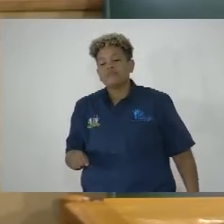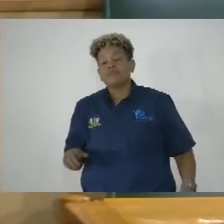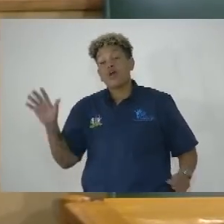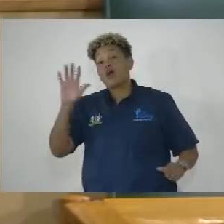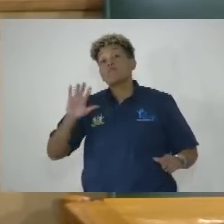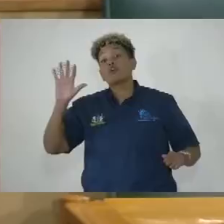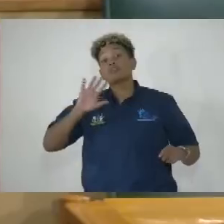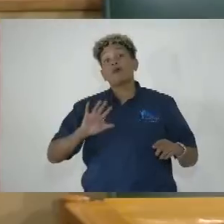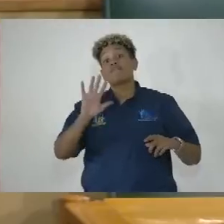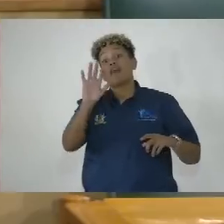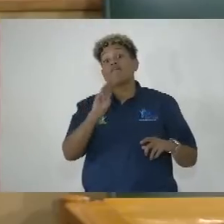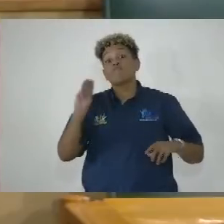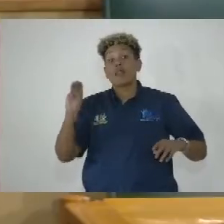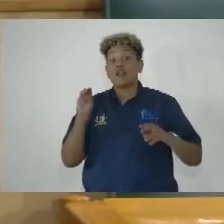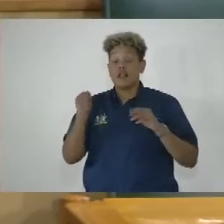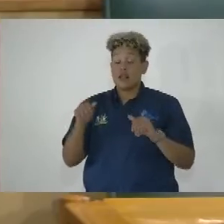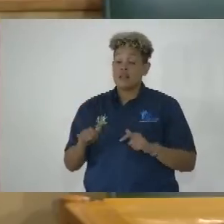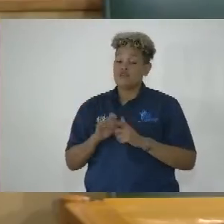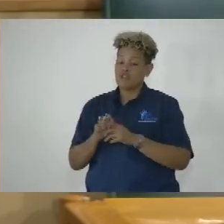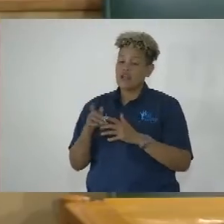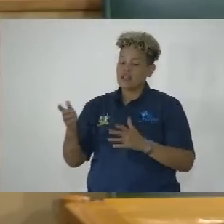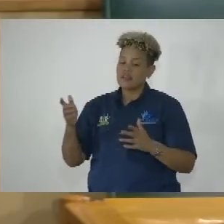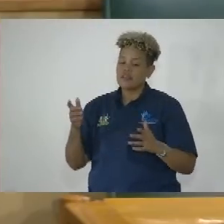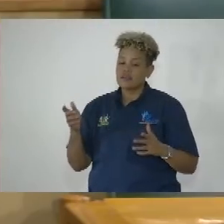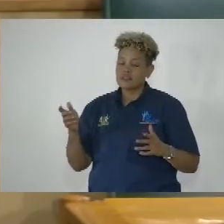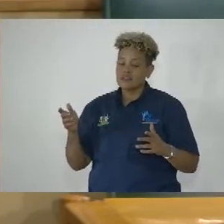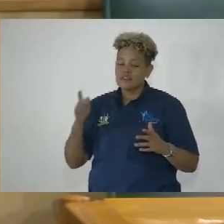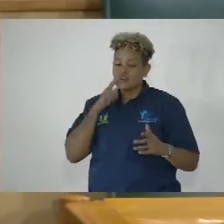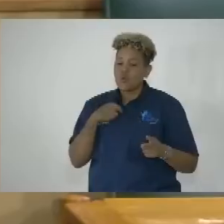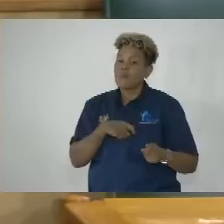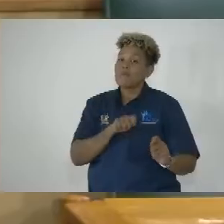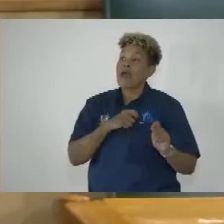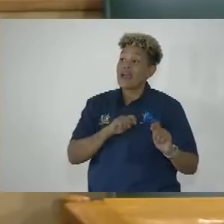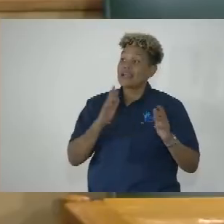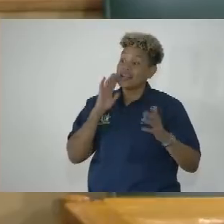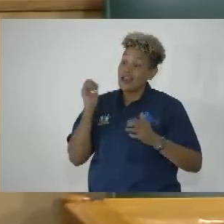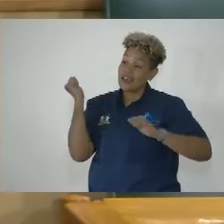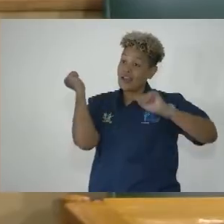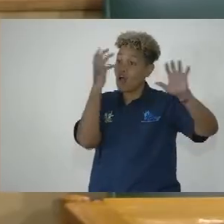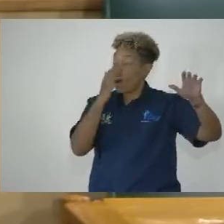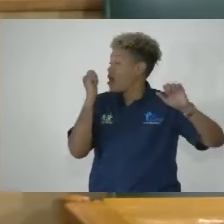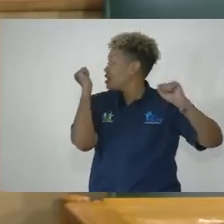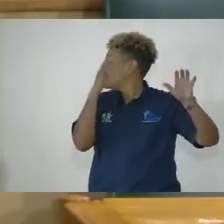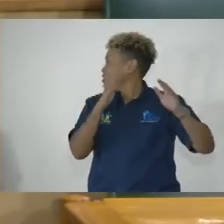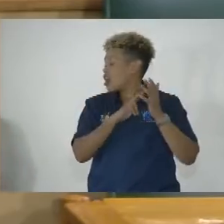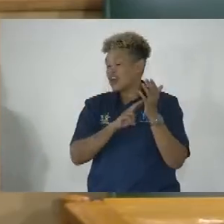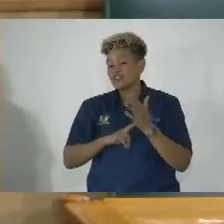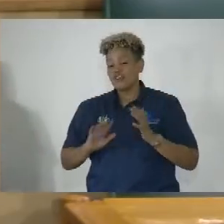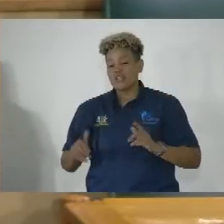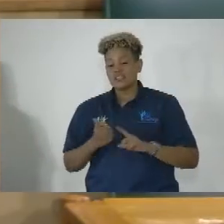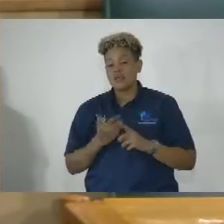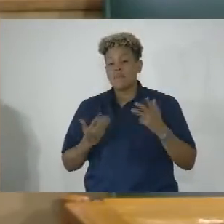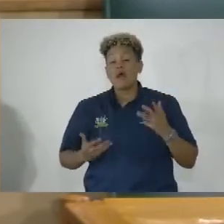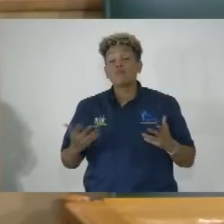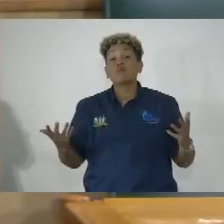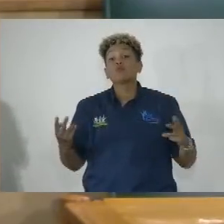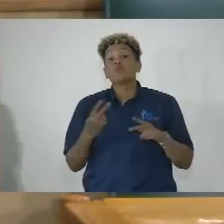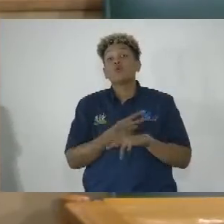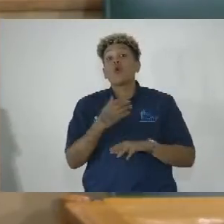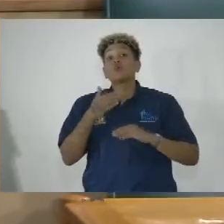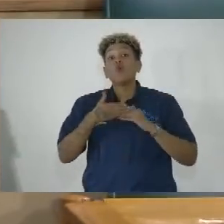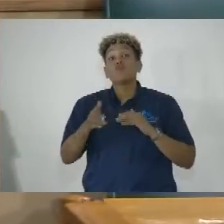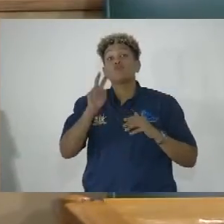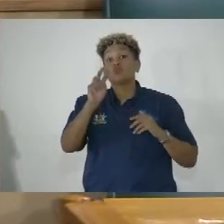Approximately 5 million to mining and haulage contractors. Perhaps what is worse, over